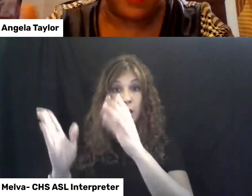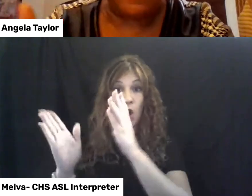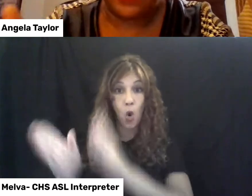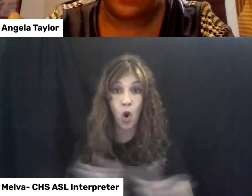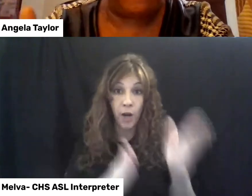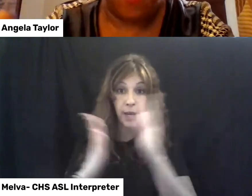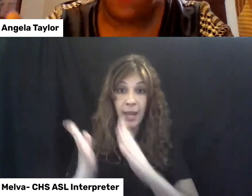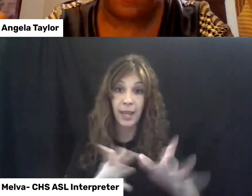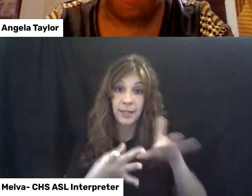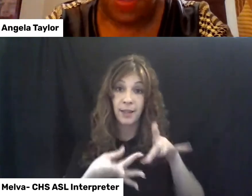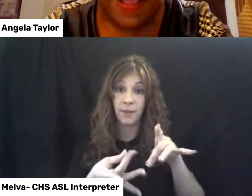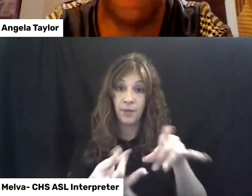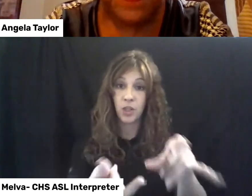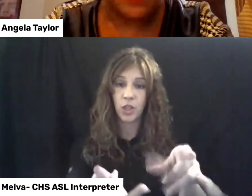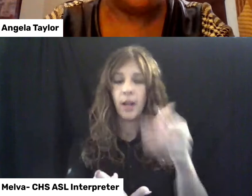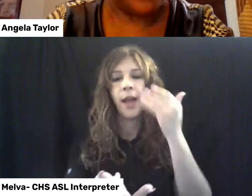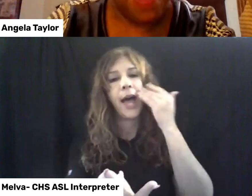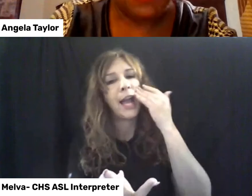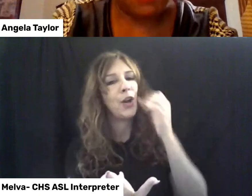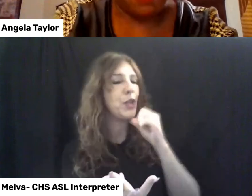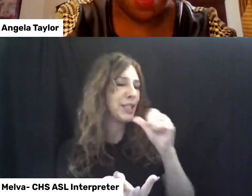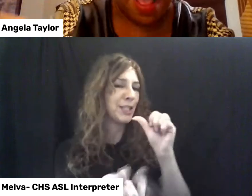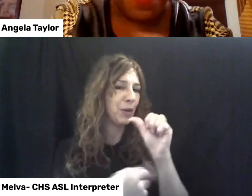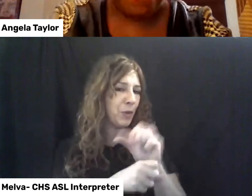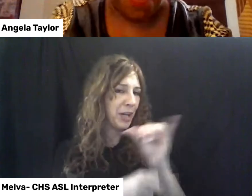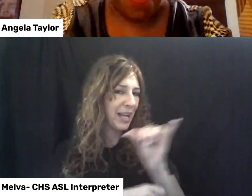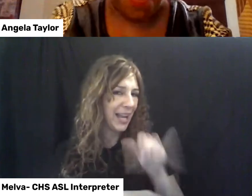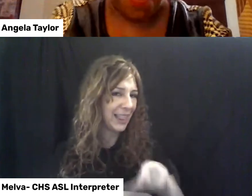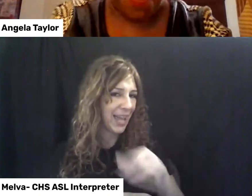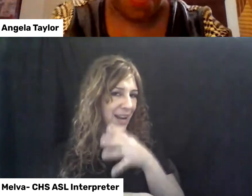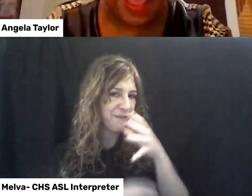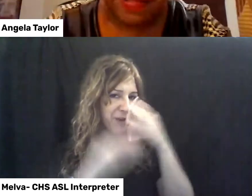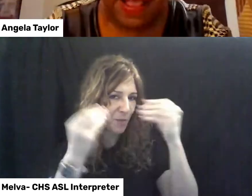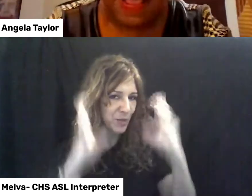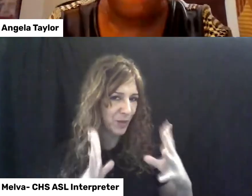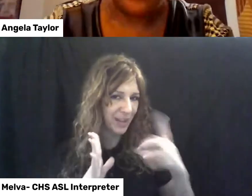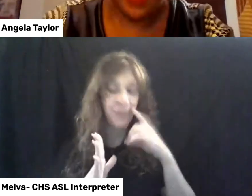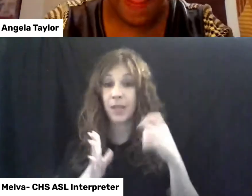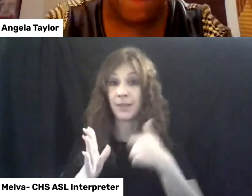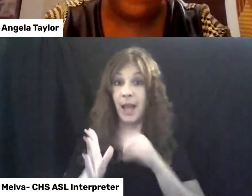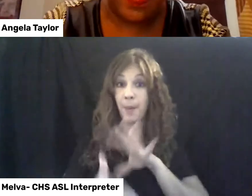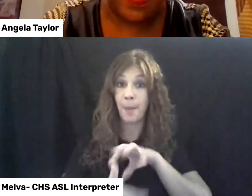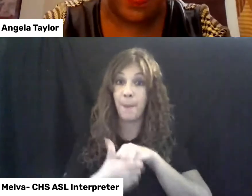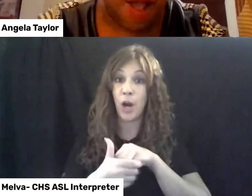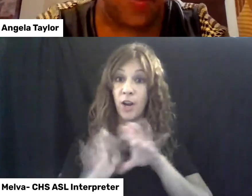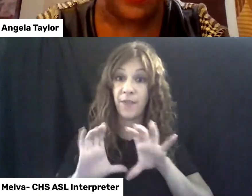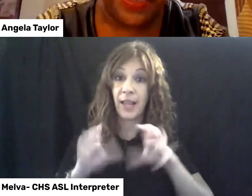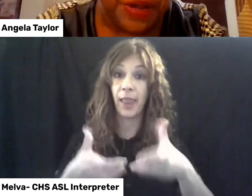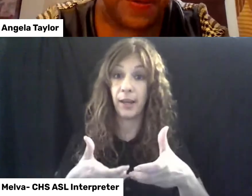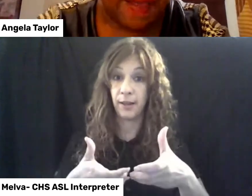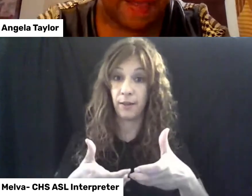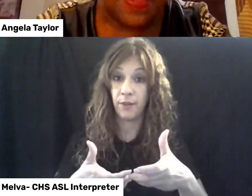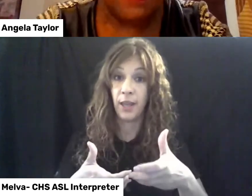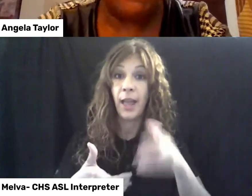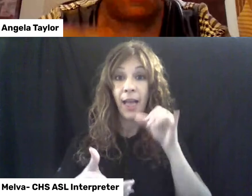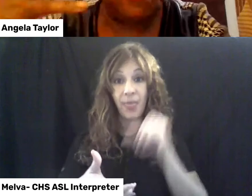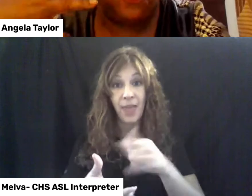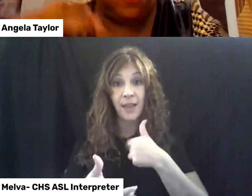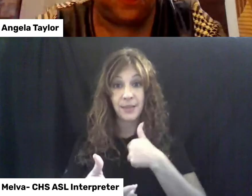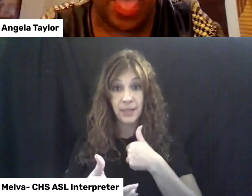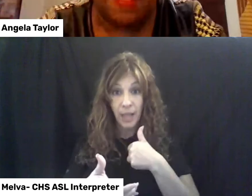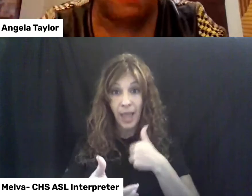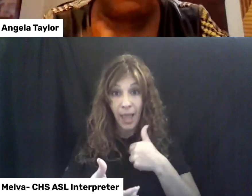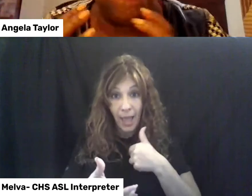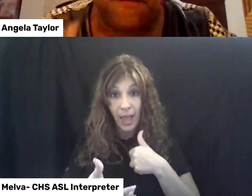it don't work like that at a farmer's market because I'm a part of the collective, and this is how we do it.